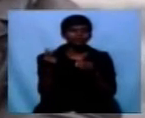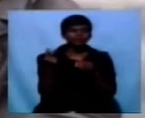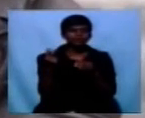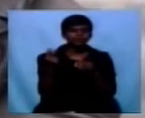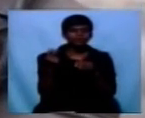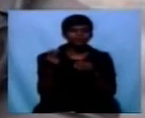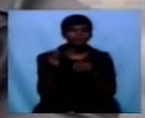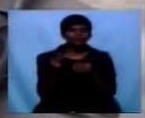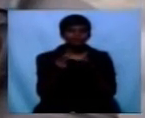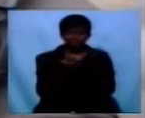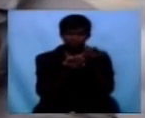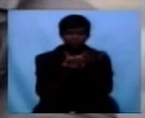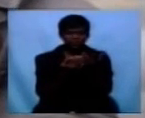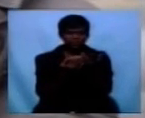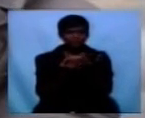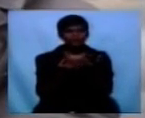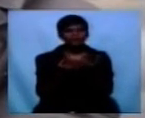on the 2 schools of thought. That's why I'm saying